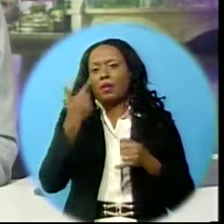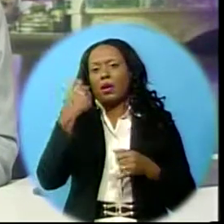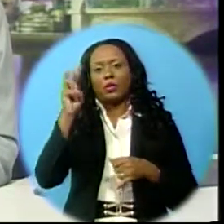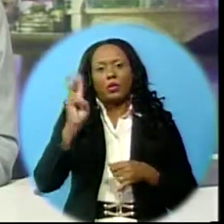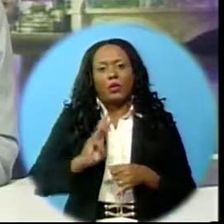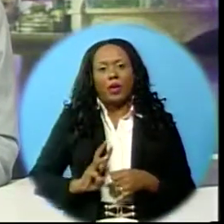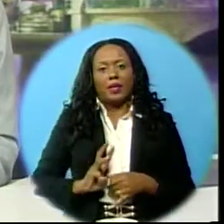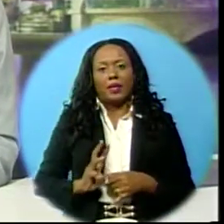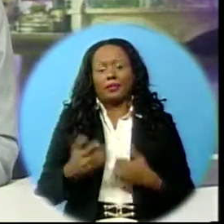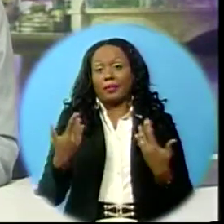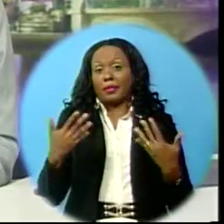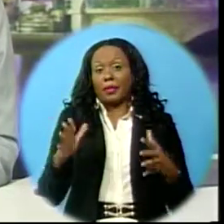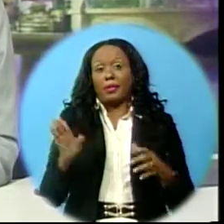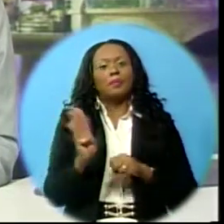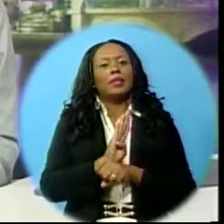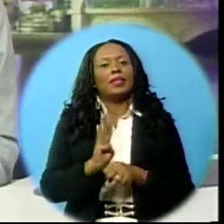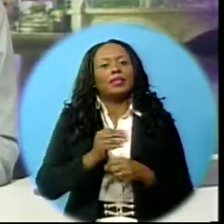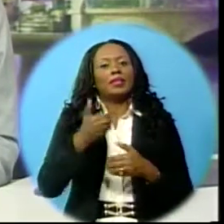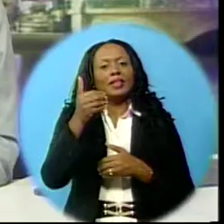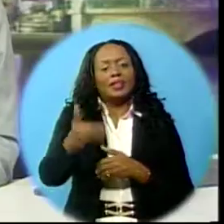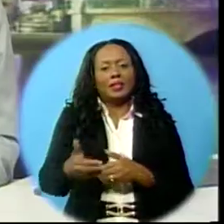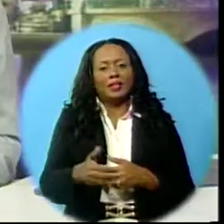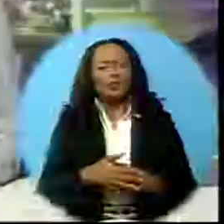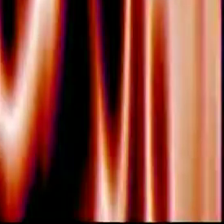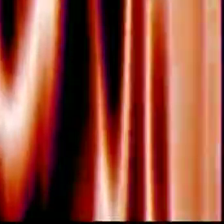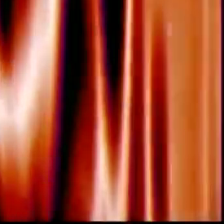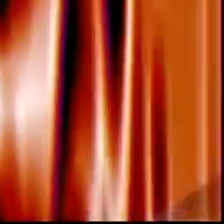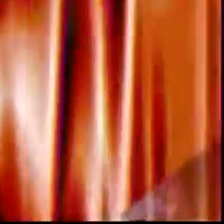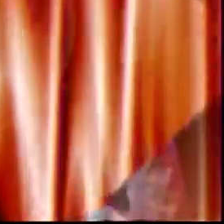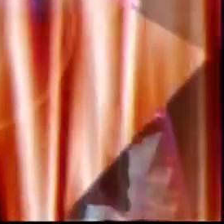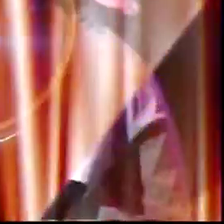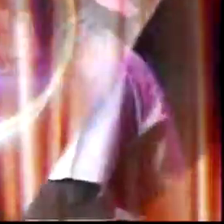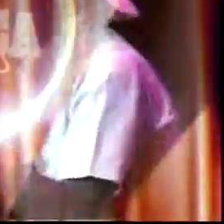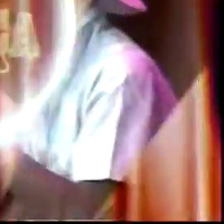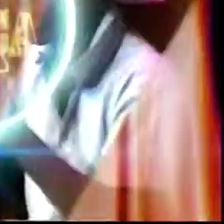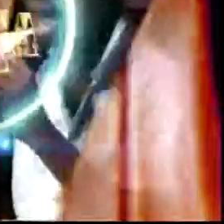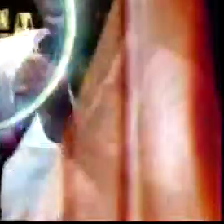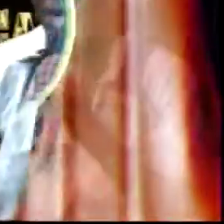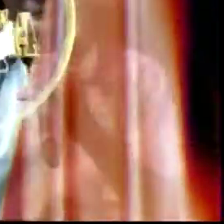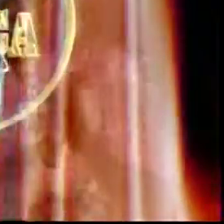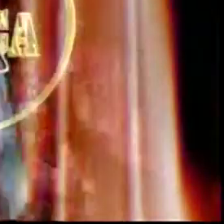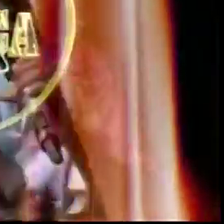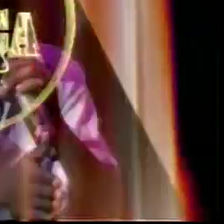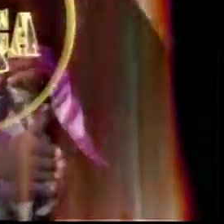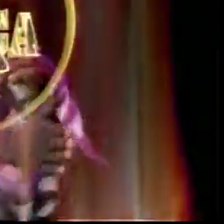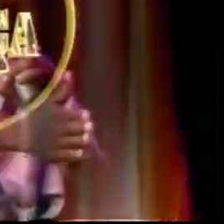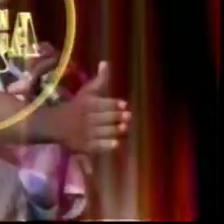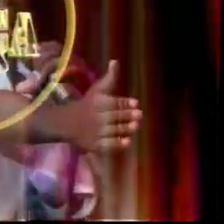sports. The business report next. Liquor is for me.